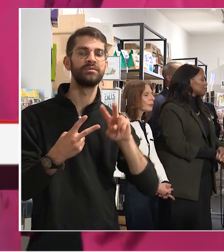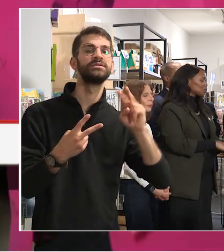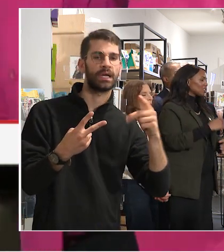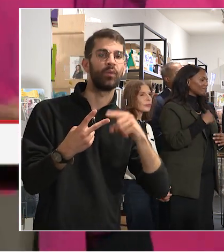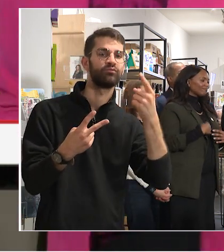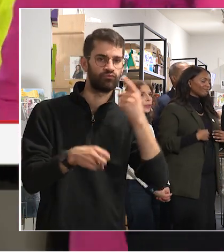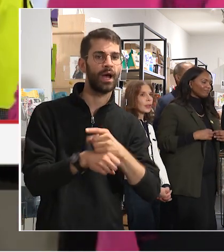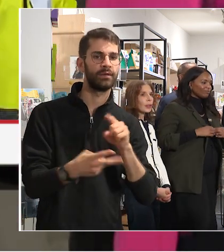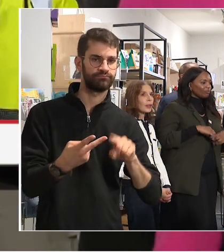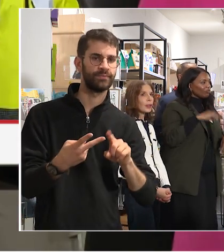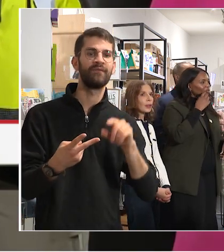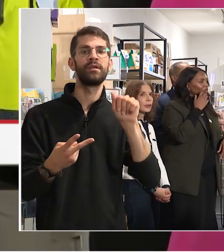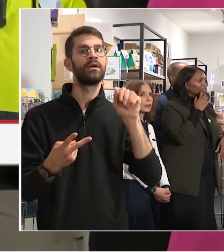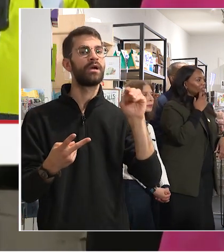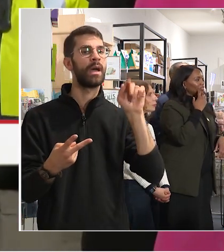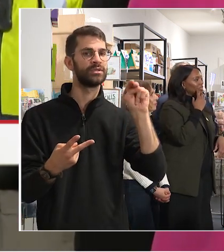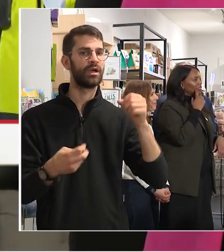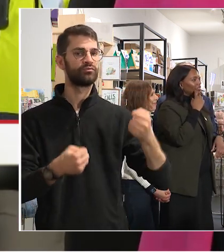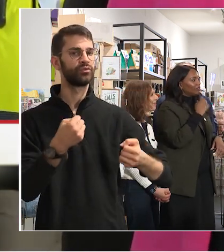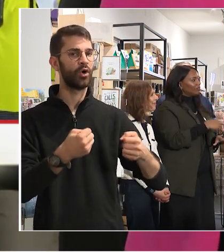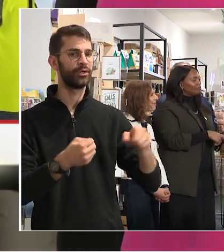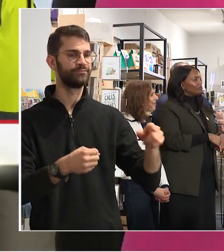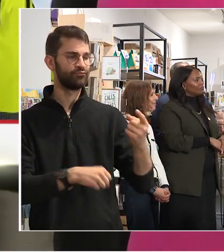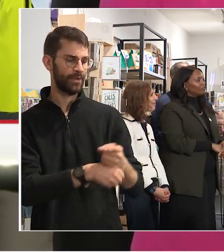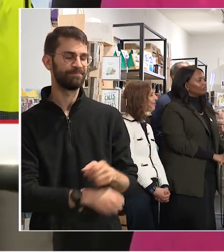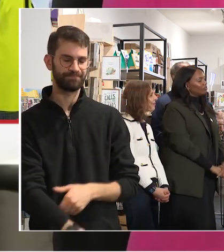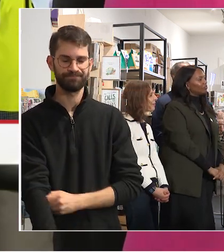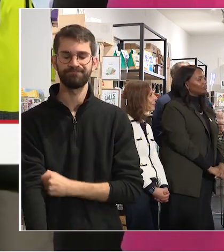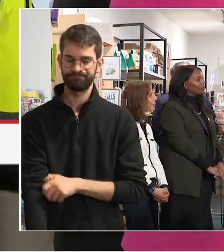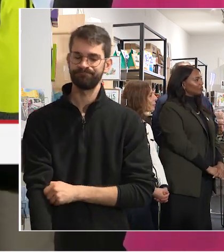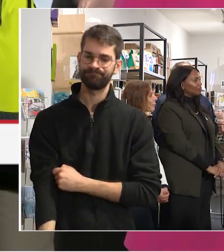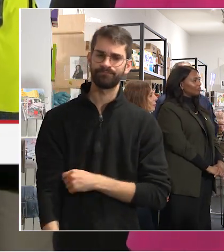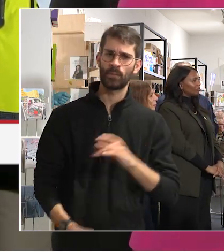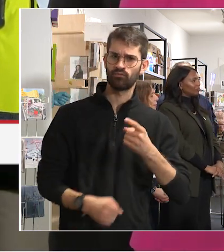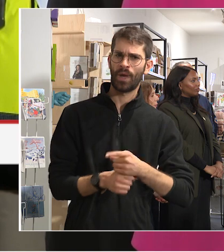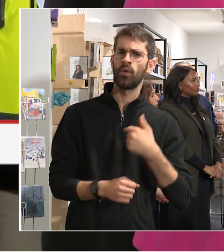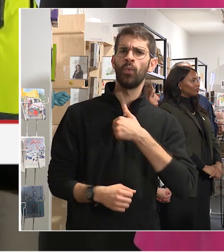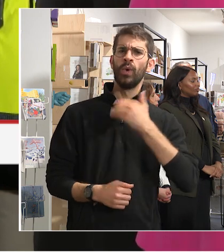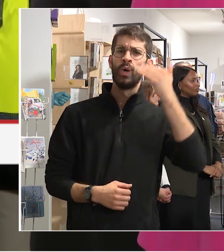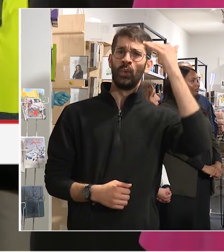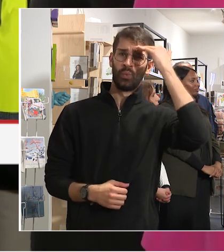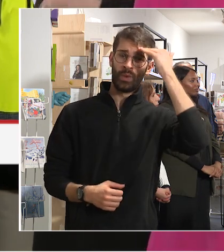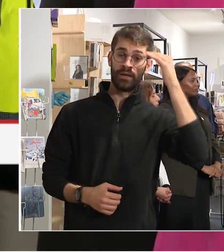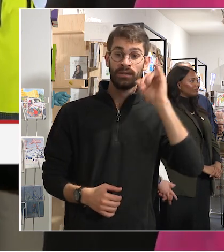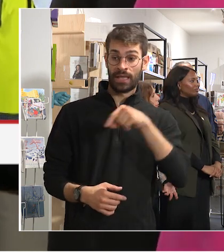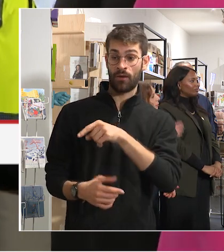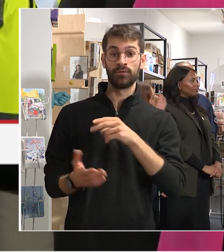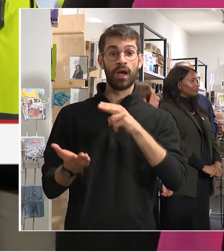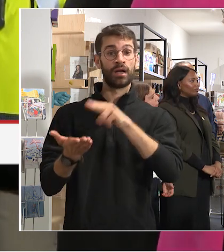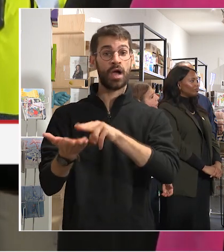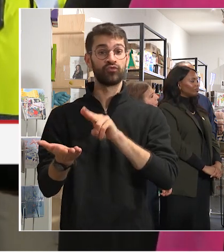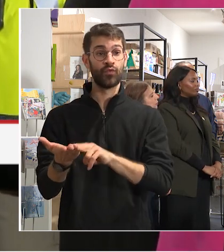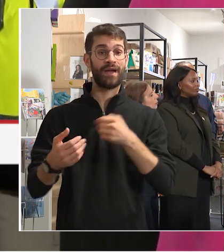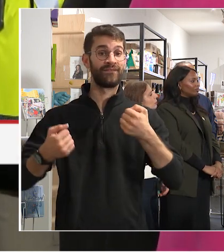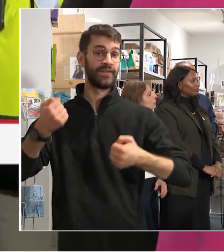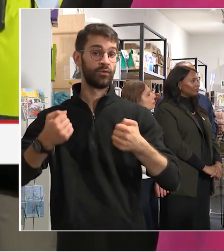Amazon, sorry. No worries. And we are aware of it. It was actually a contract vehicle